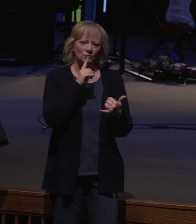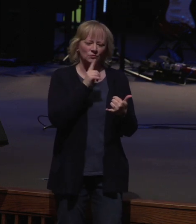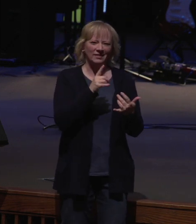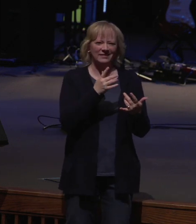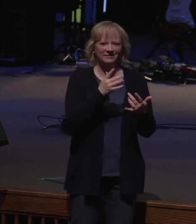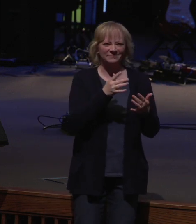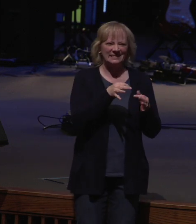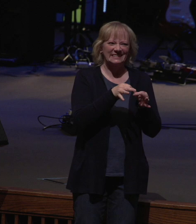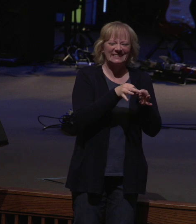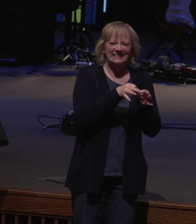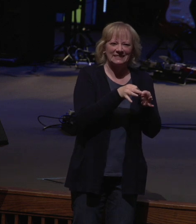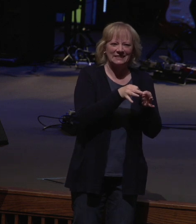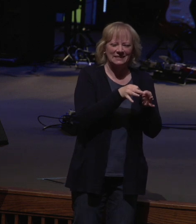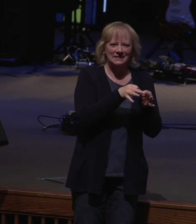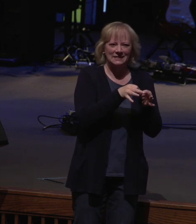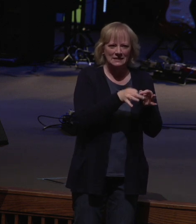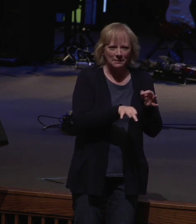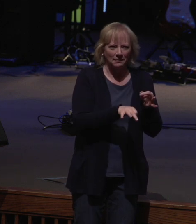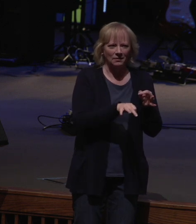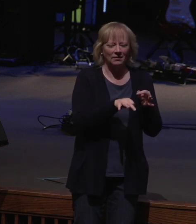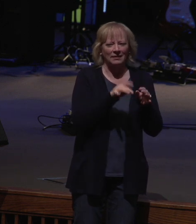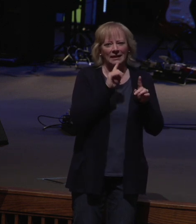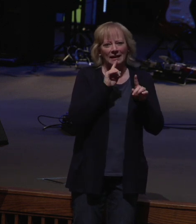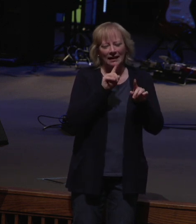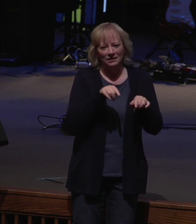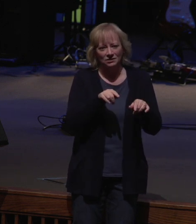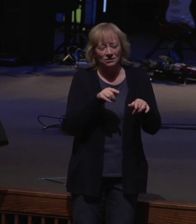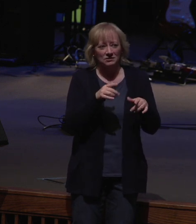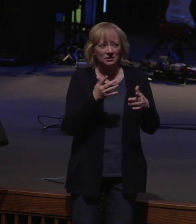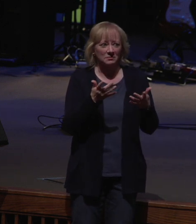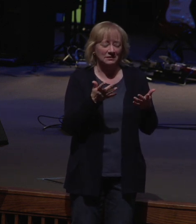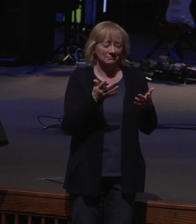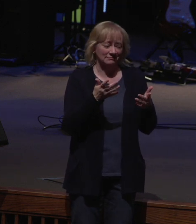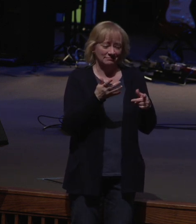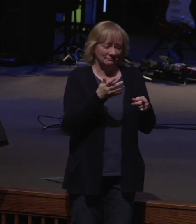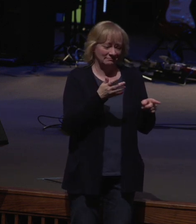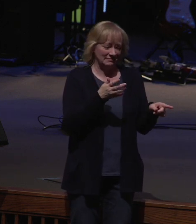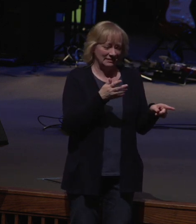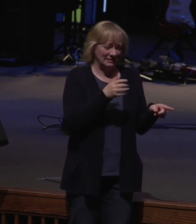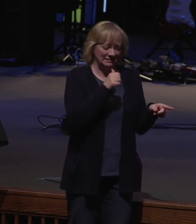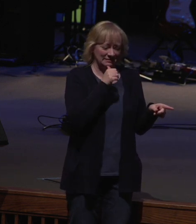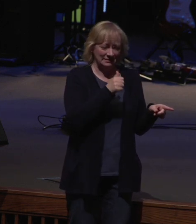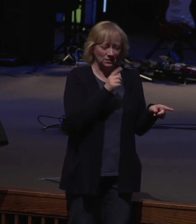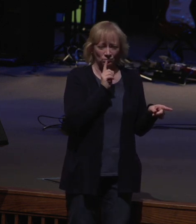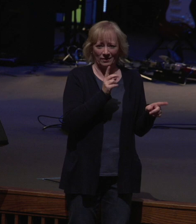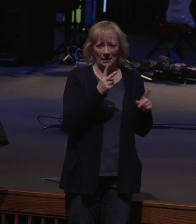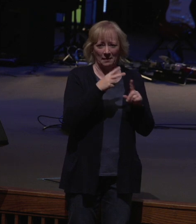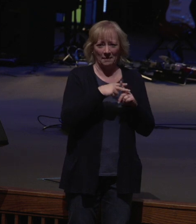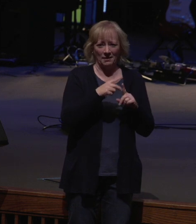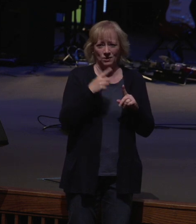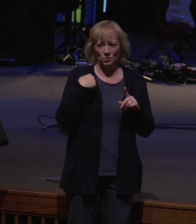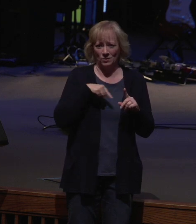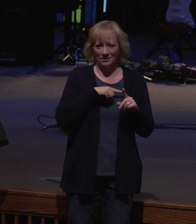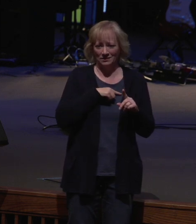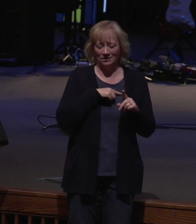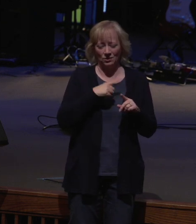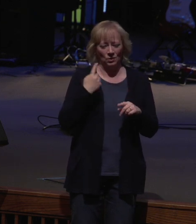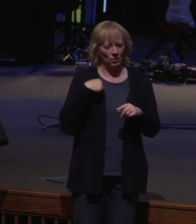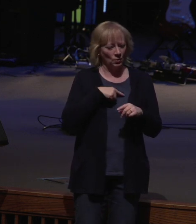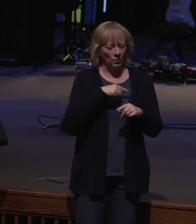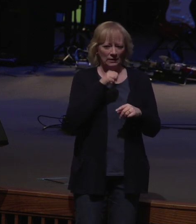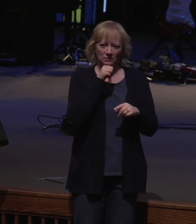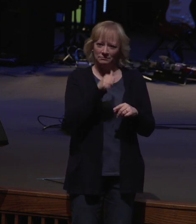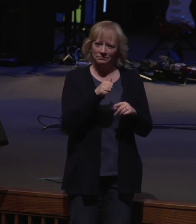answer, in one way, could be none. We are not